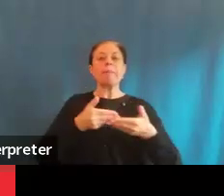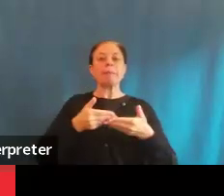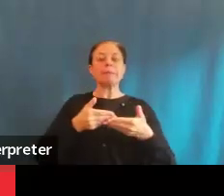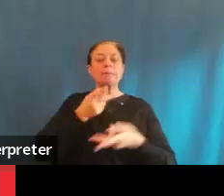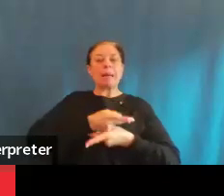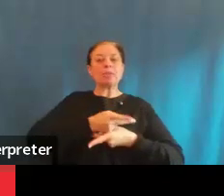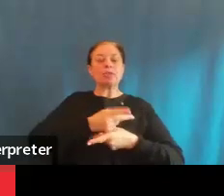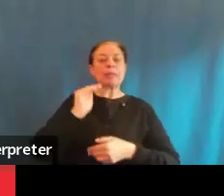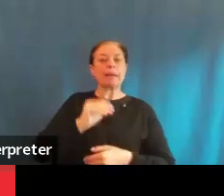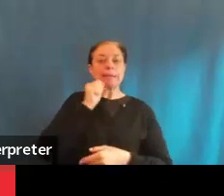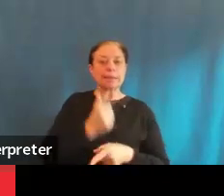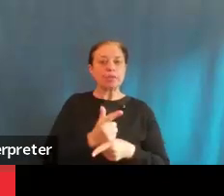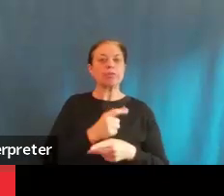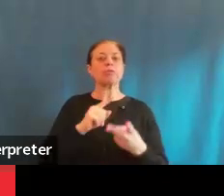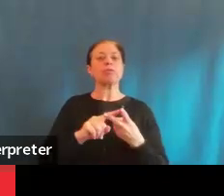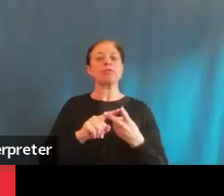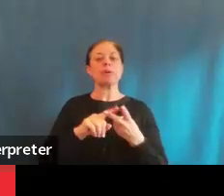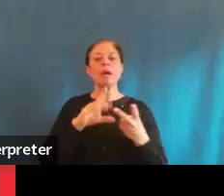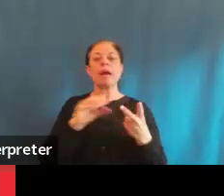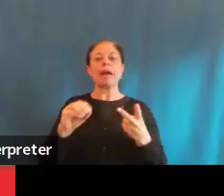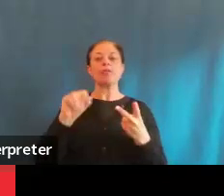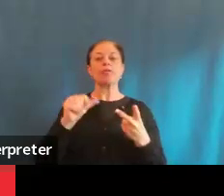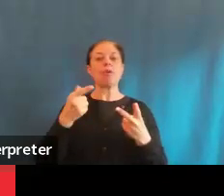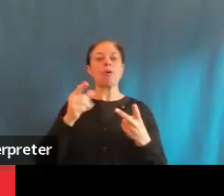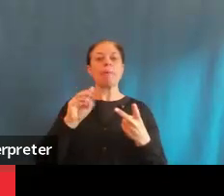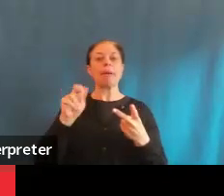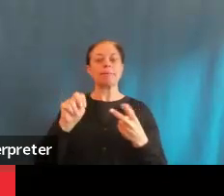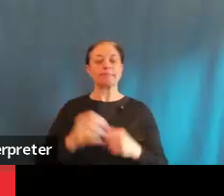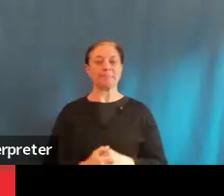Sister and for Dogman. Next slide, please.